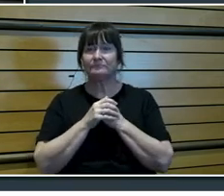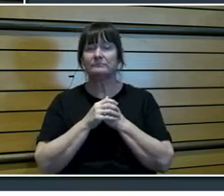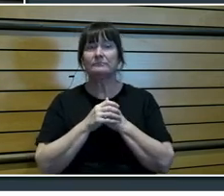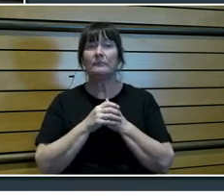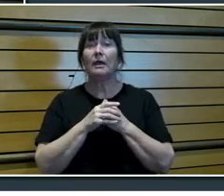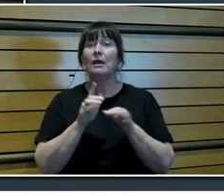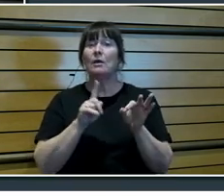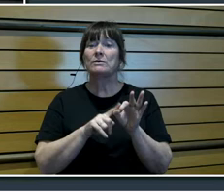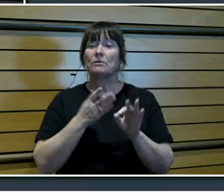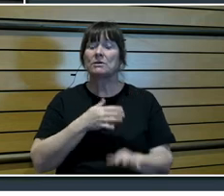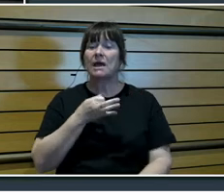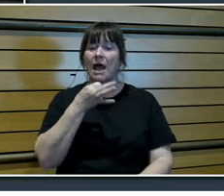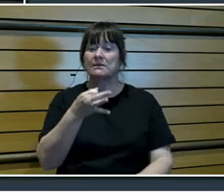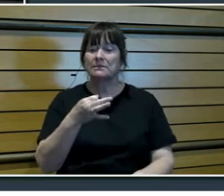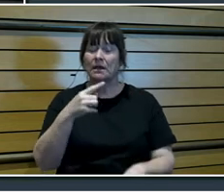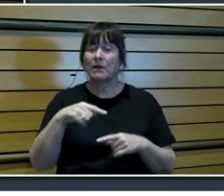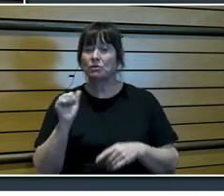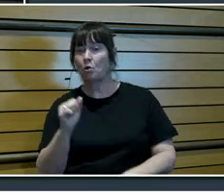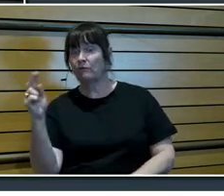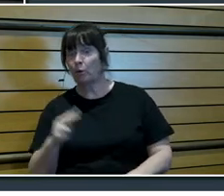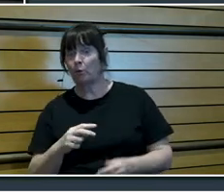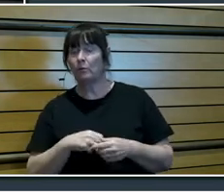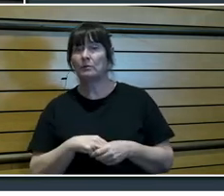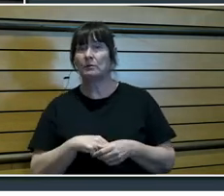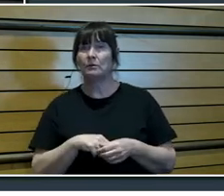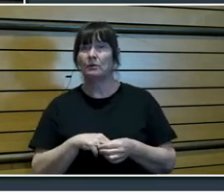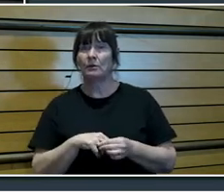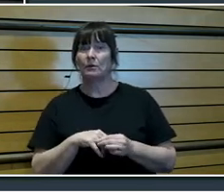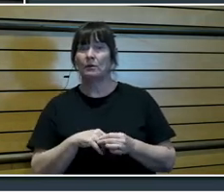My question to you is particularly around your view as a